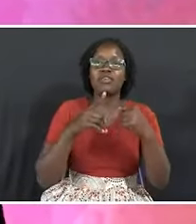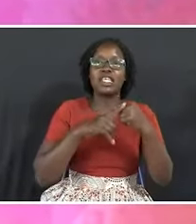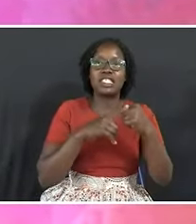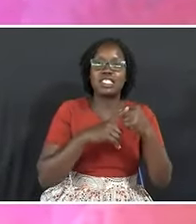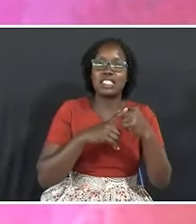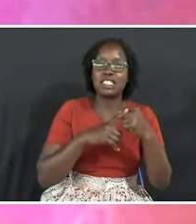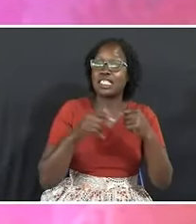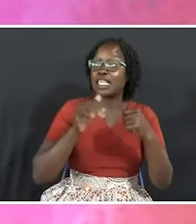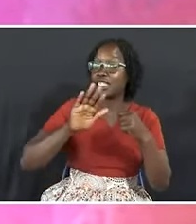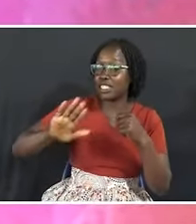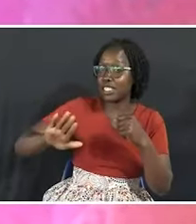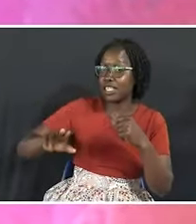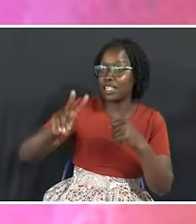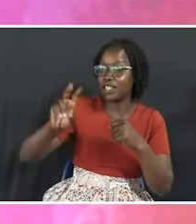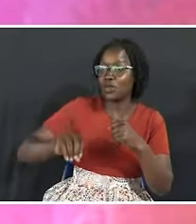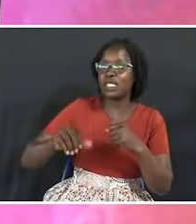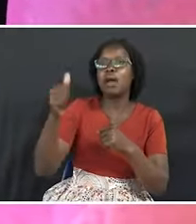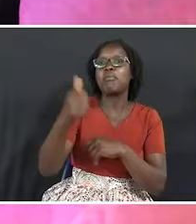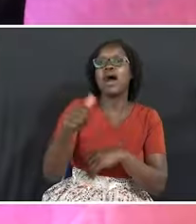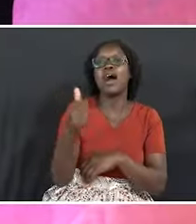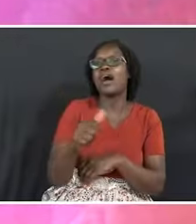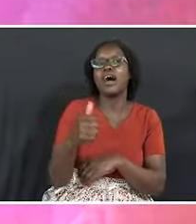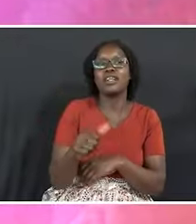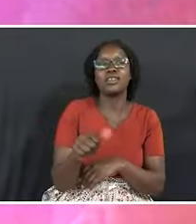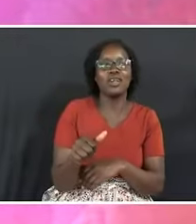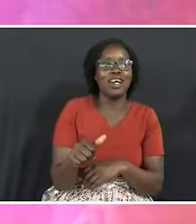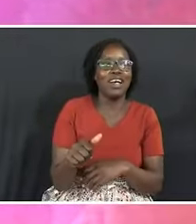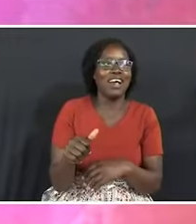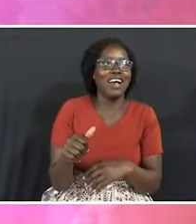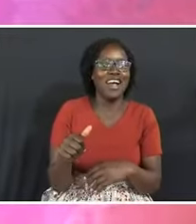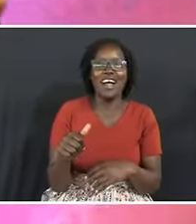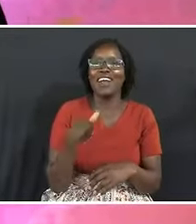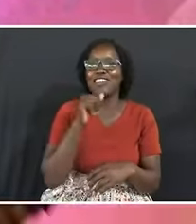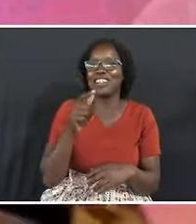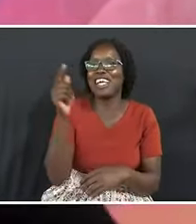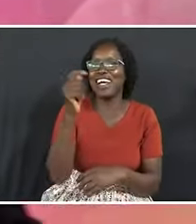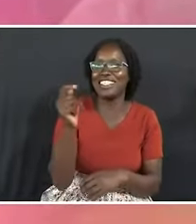rest 20. You have not done G, you have not done K, you have not